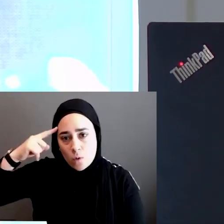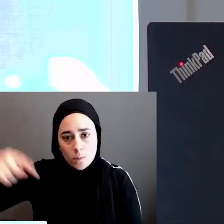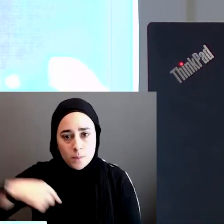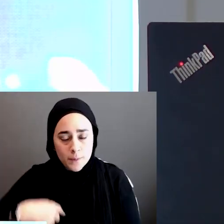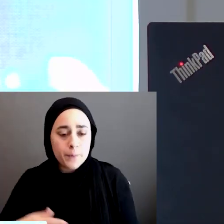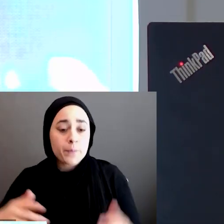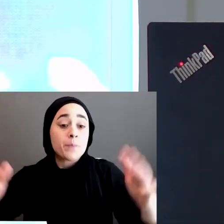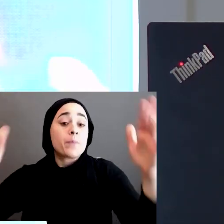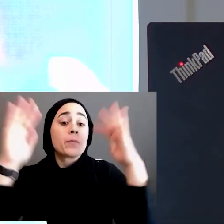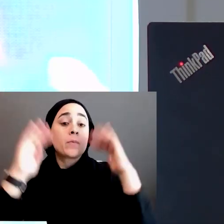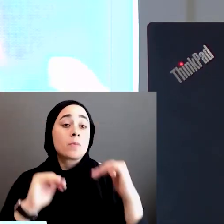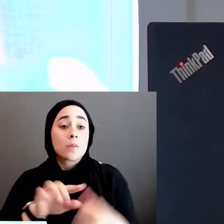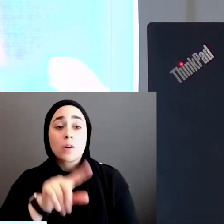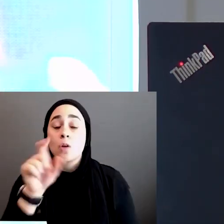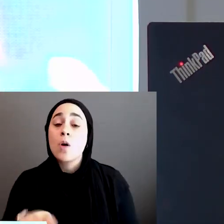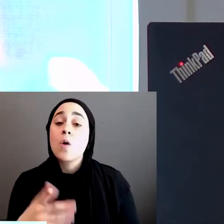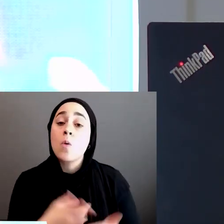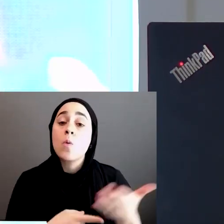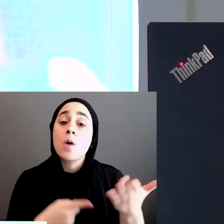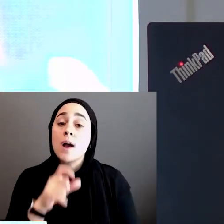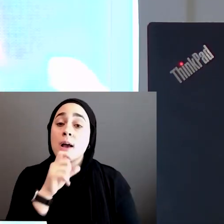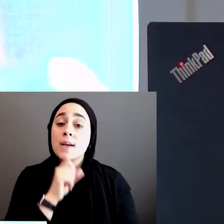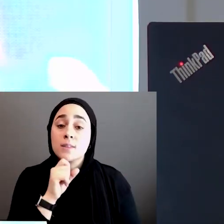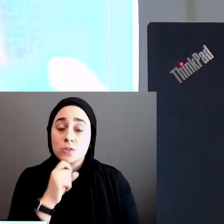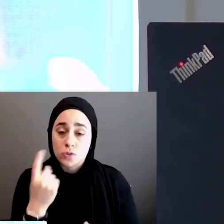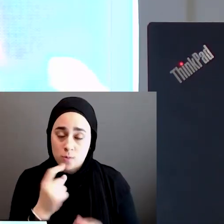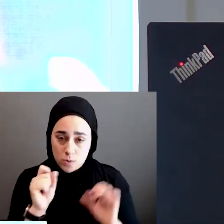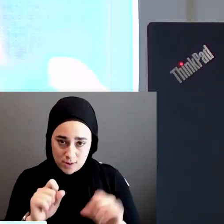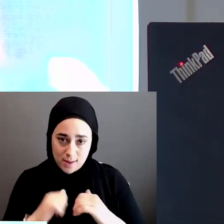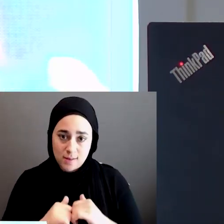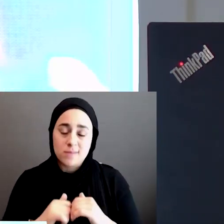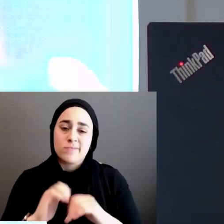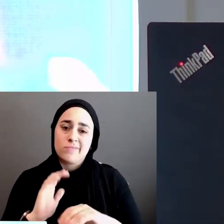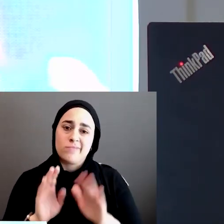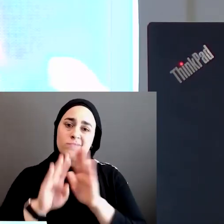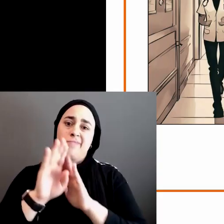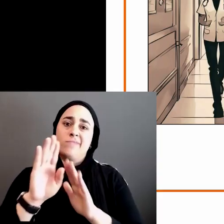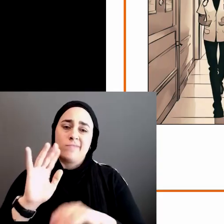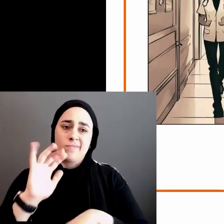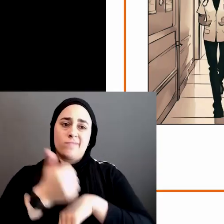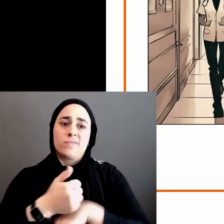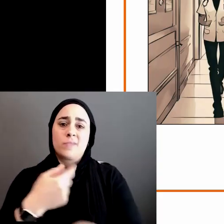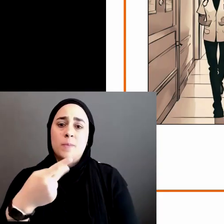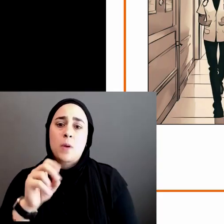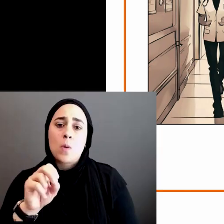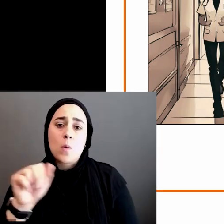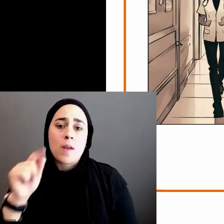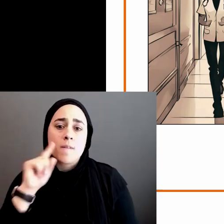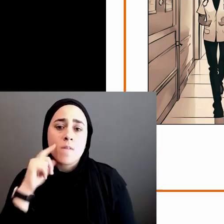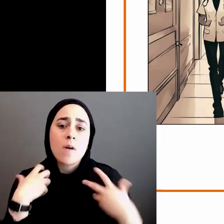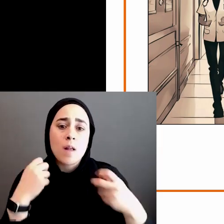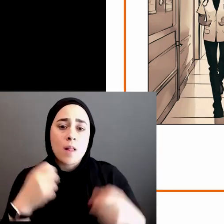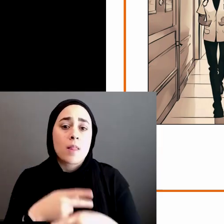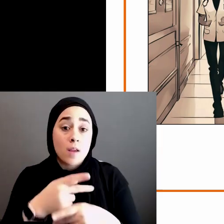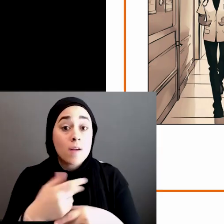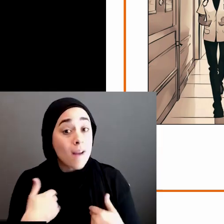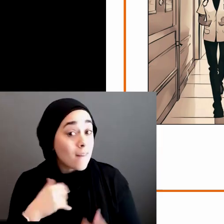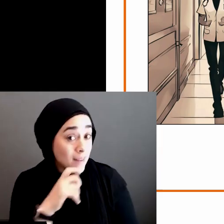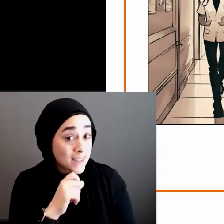The next question is, at what age can someone create a power of attorney for healthcare? This one does have an